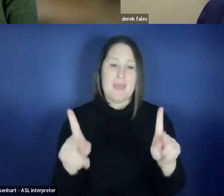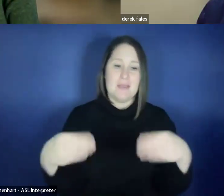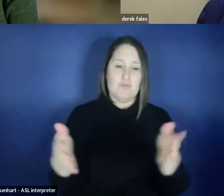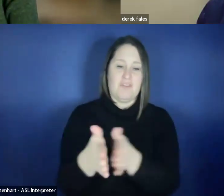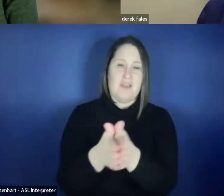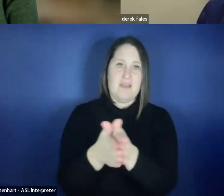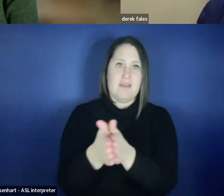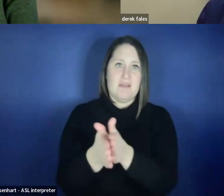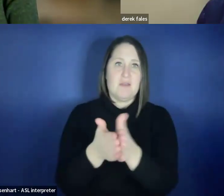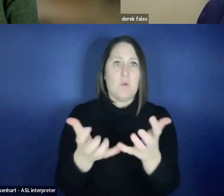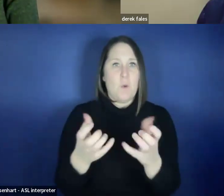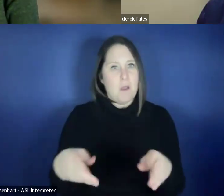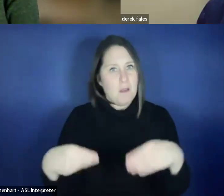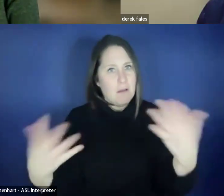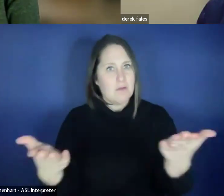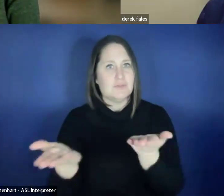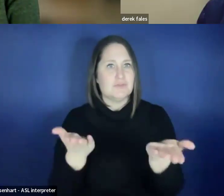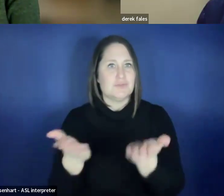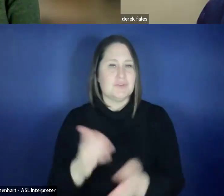providers to provide these services.